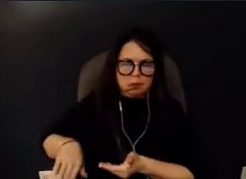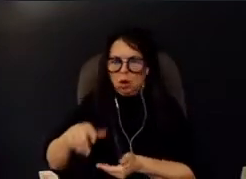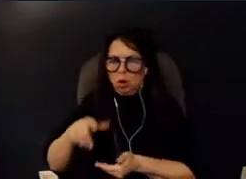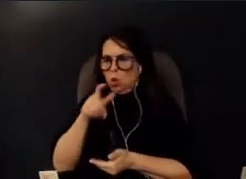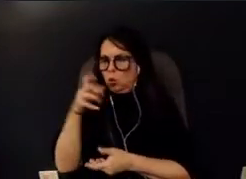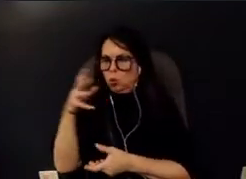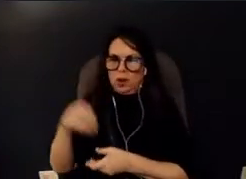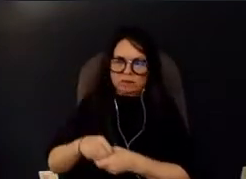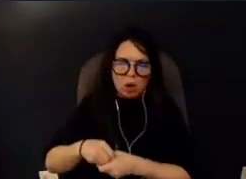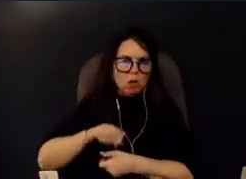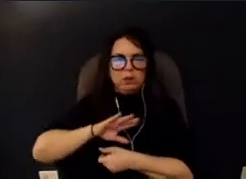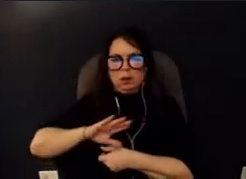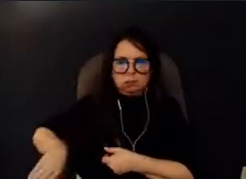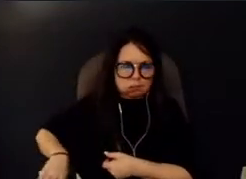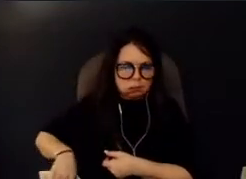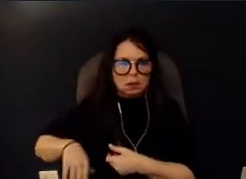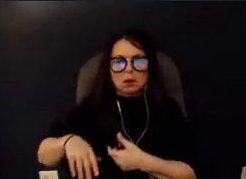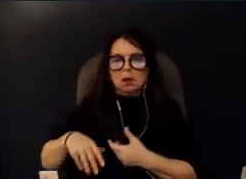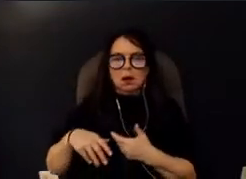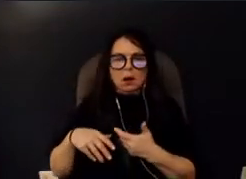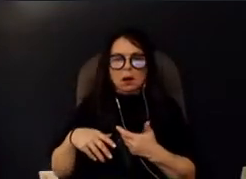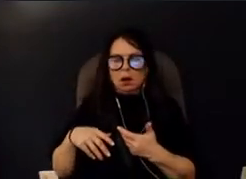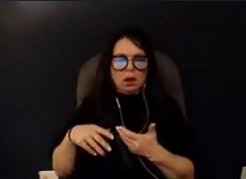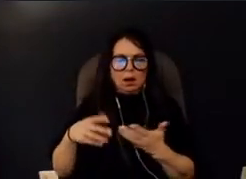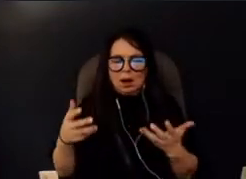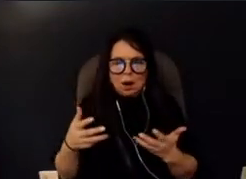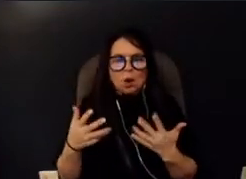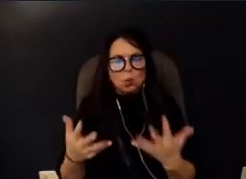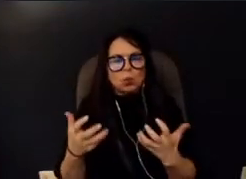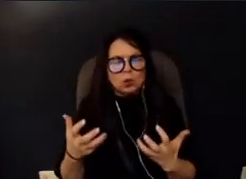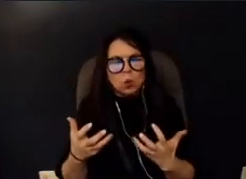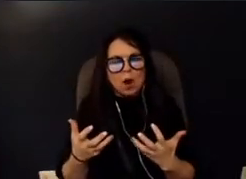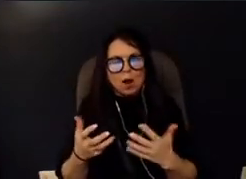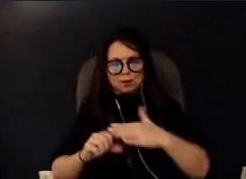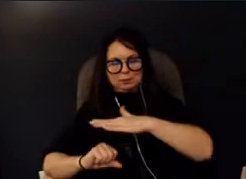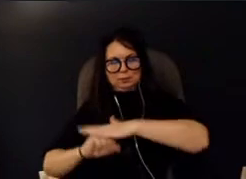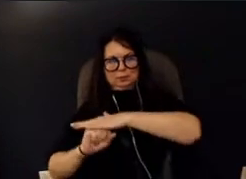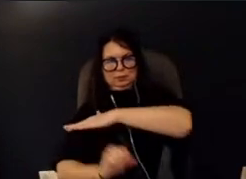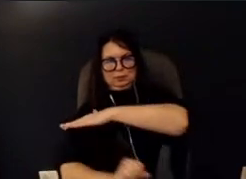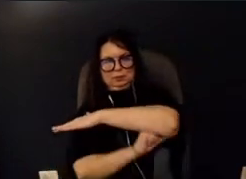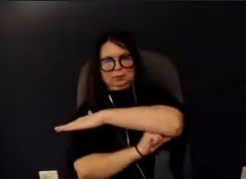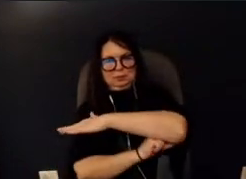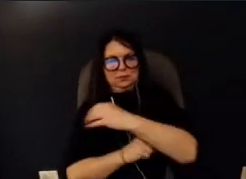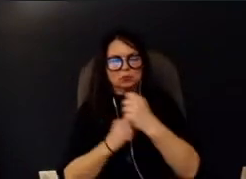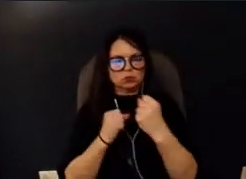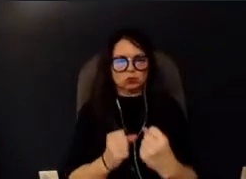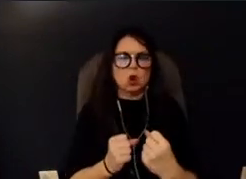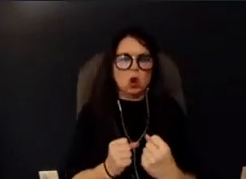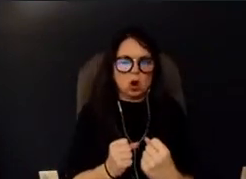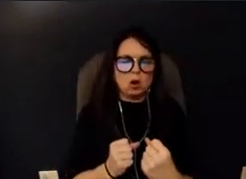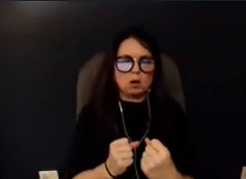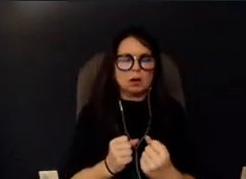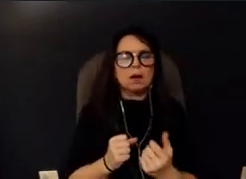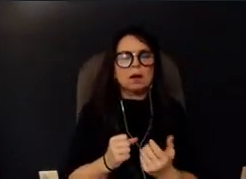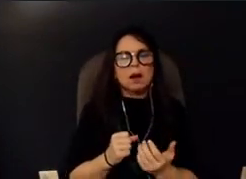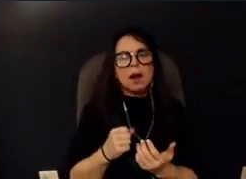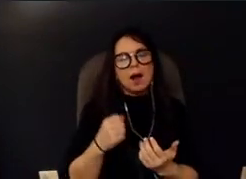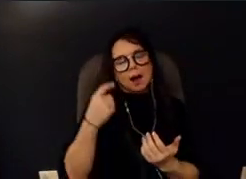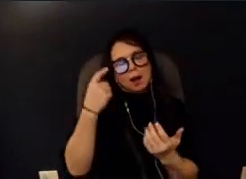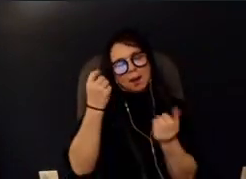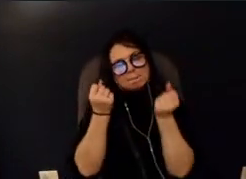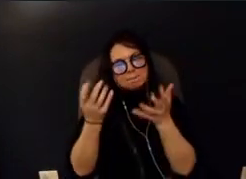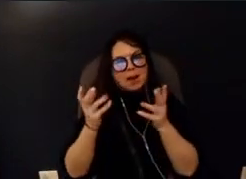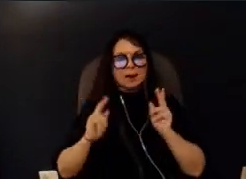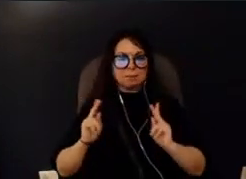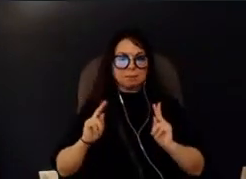how strong is that, you know, is that base? And that's really what I'm looking for. And I think a lot of people who have tried to lobby